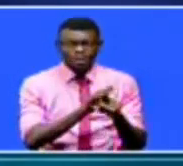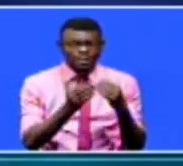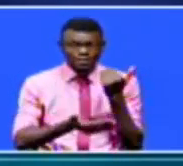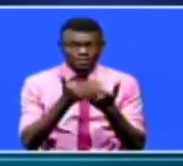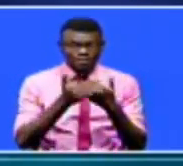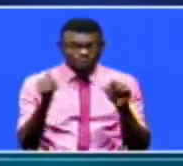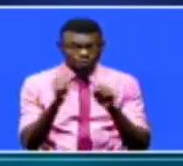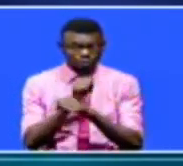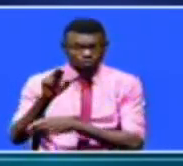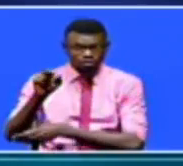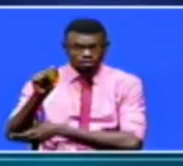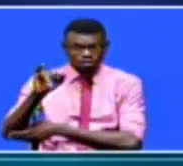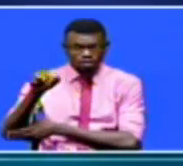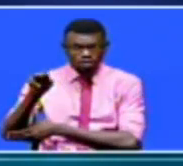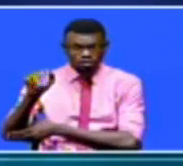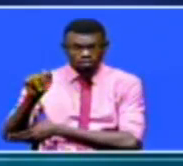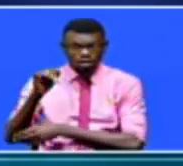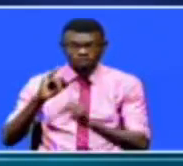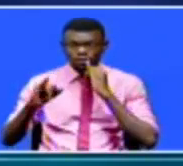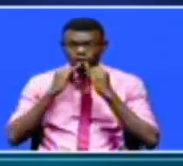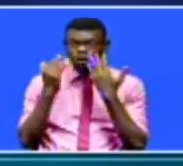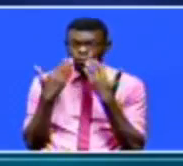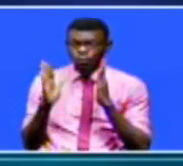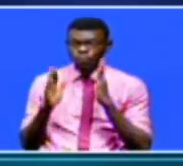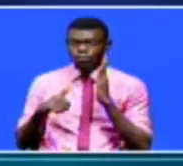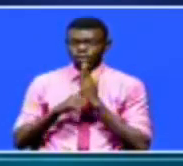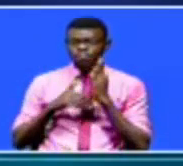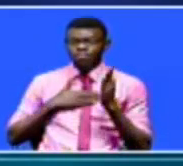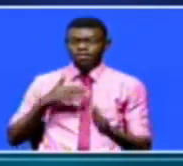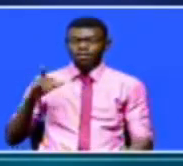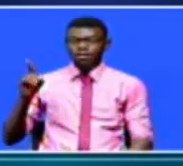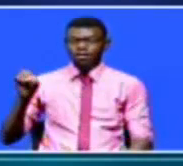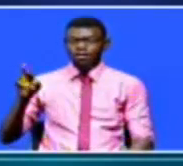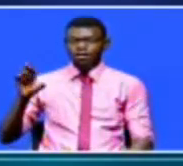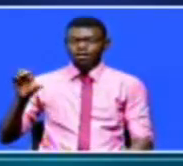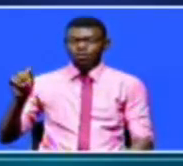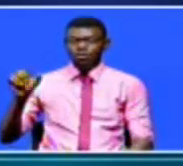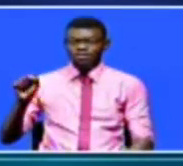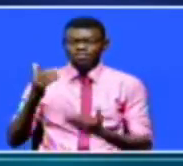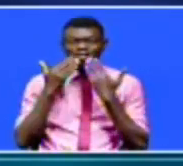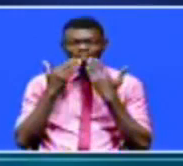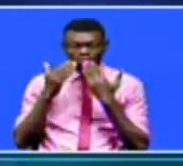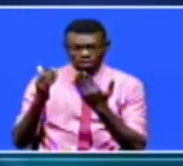Ismail spoke to her. My name is Dorcas Mwisia. Thank you so much, Najma.